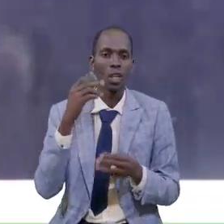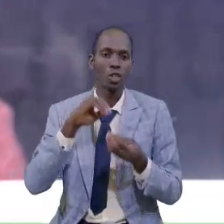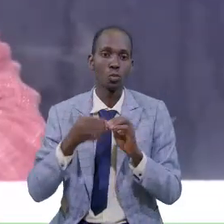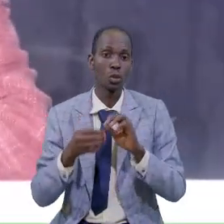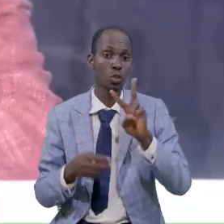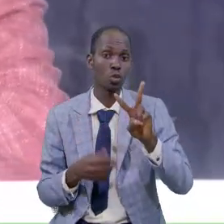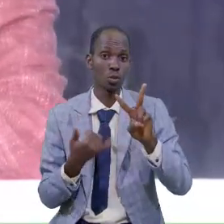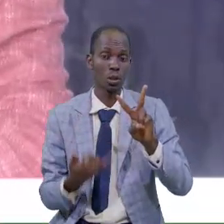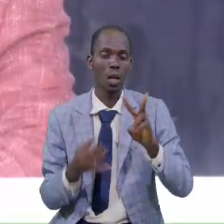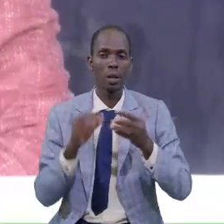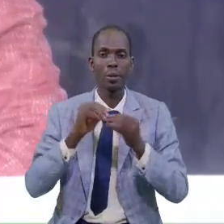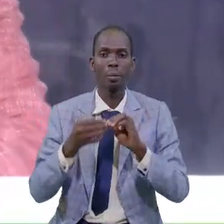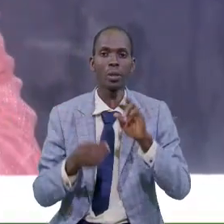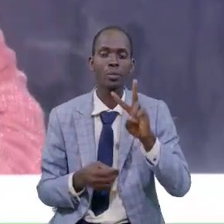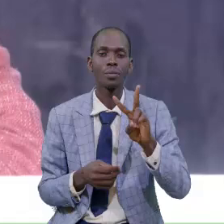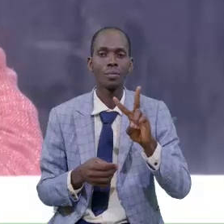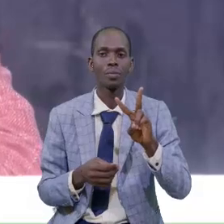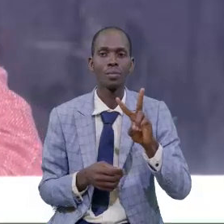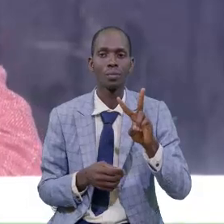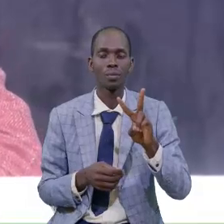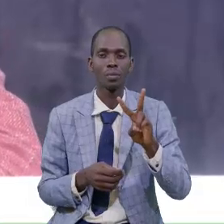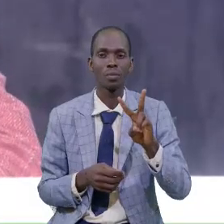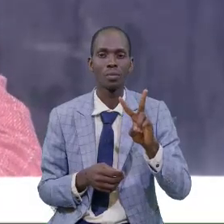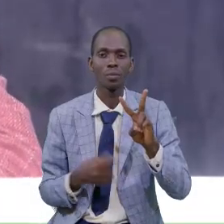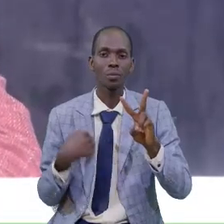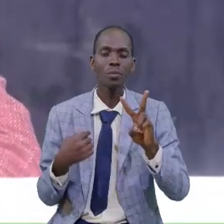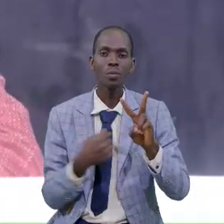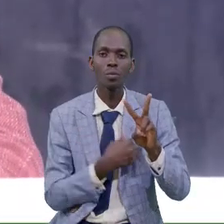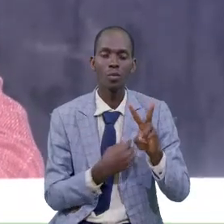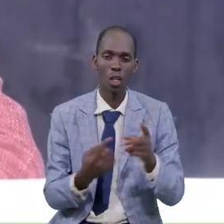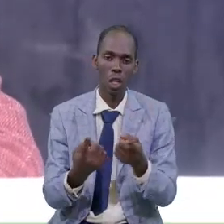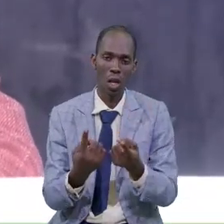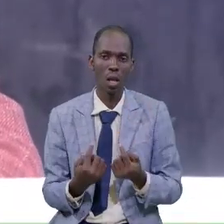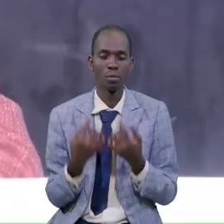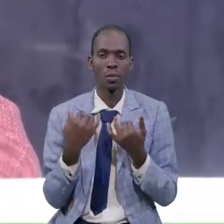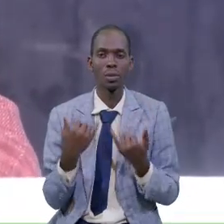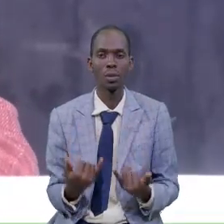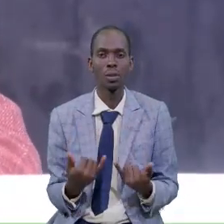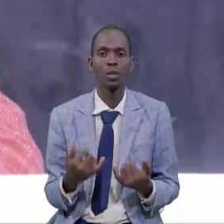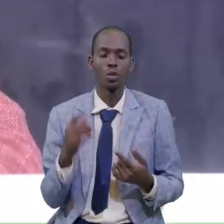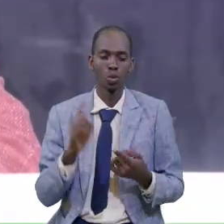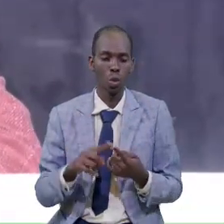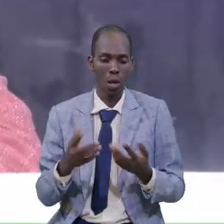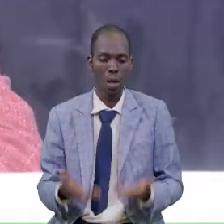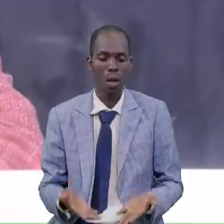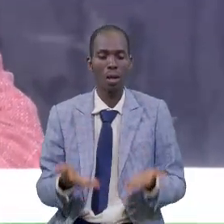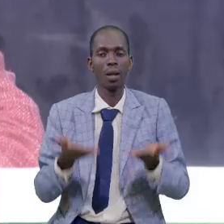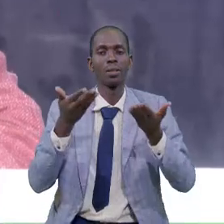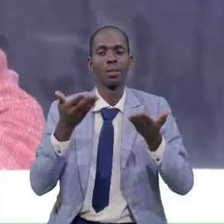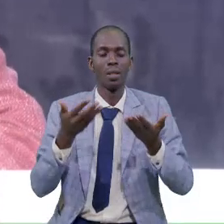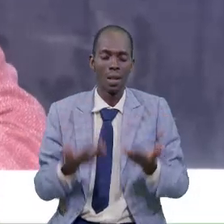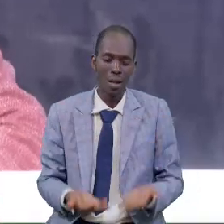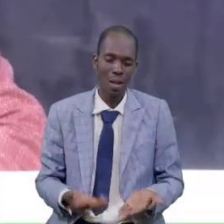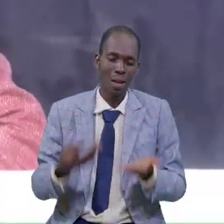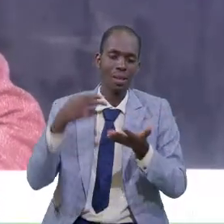two, we come now to arise. Arise. Somebody